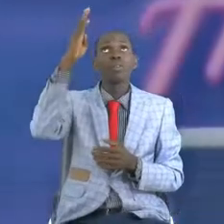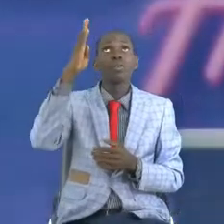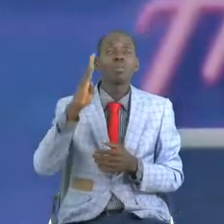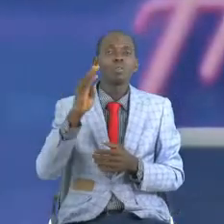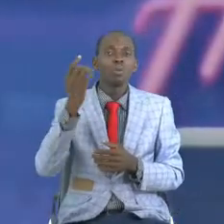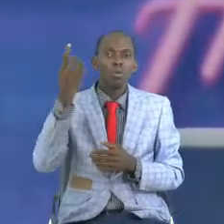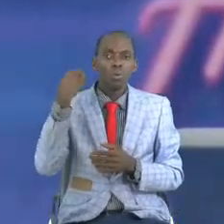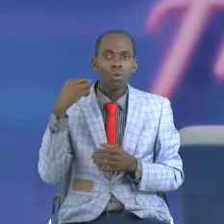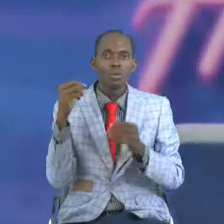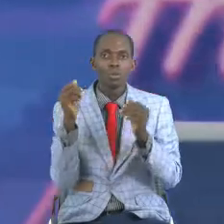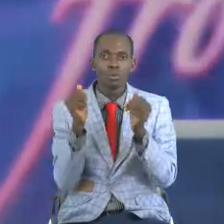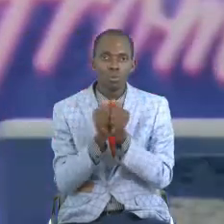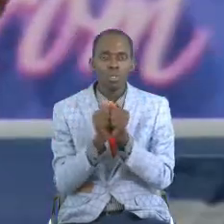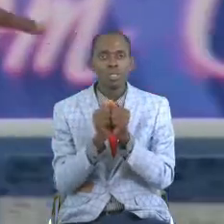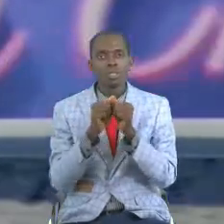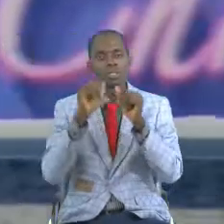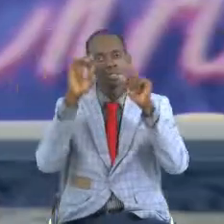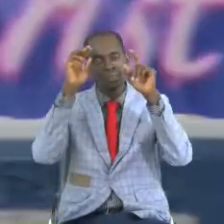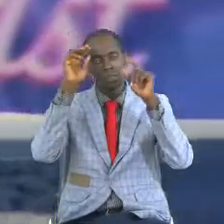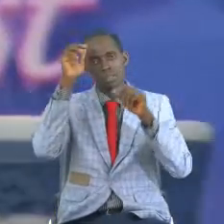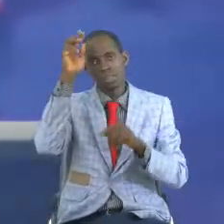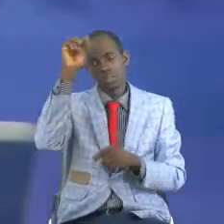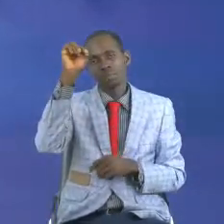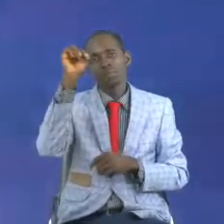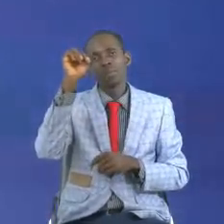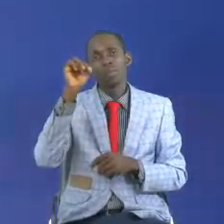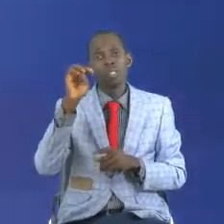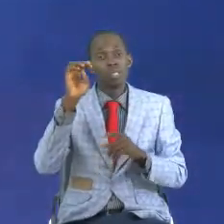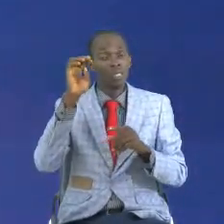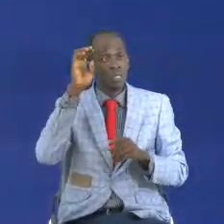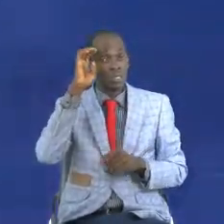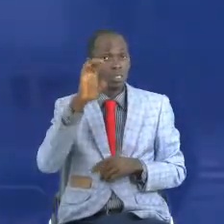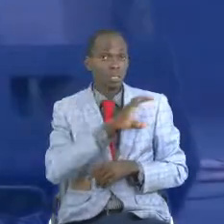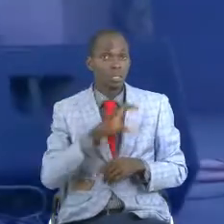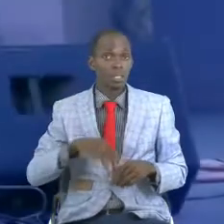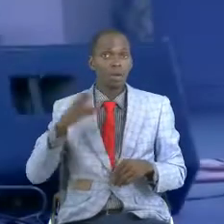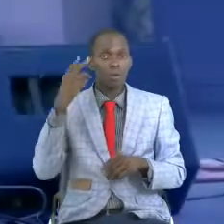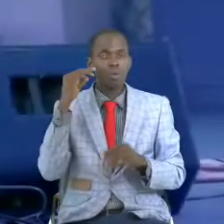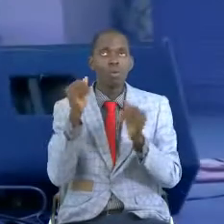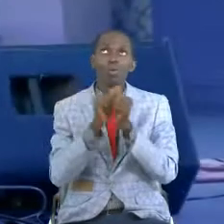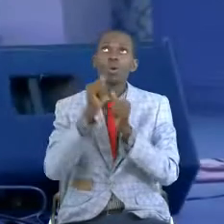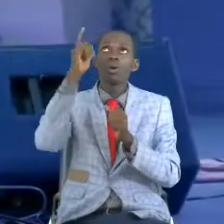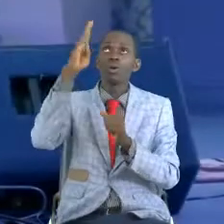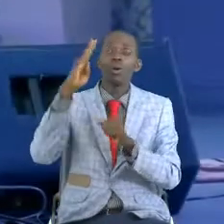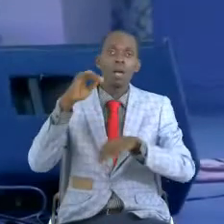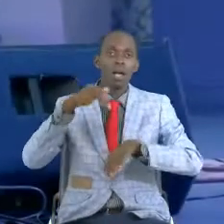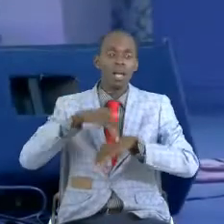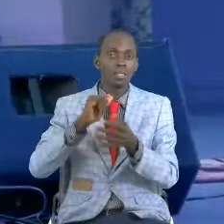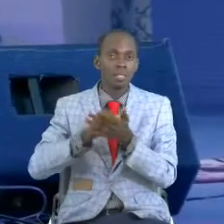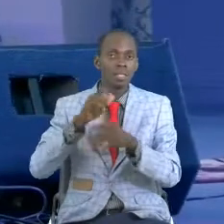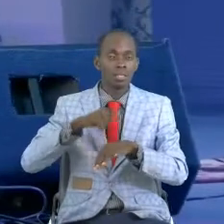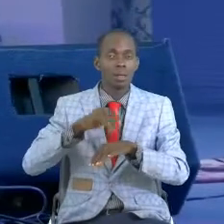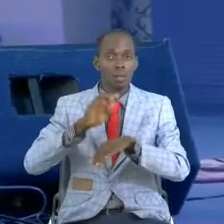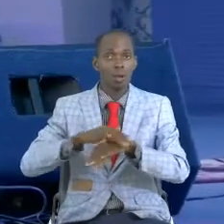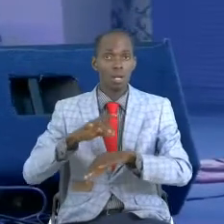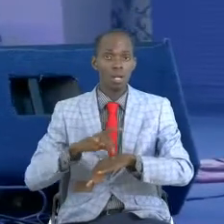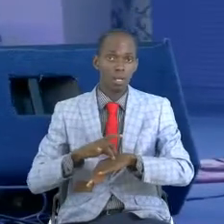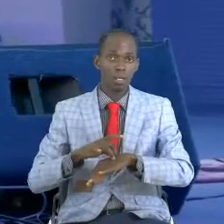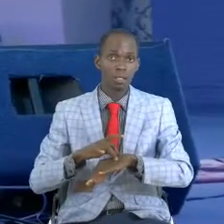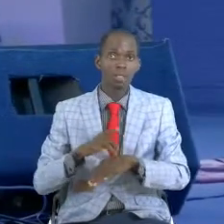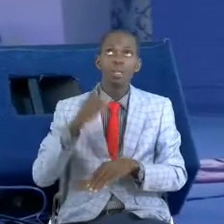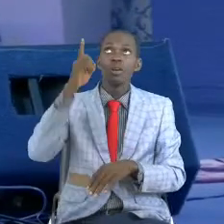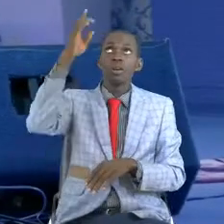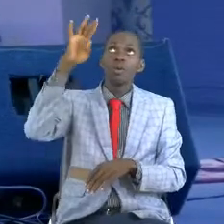him. He was with God. He was on earth at that time. God was in